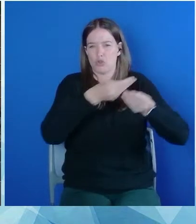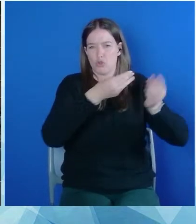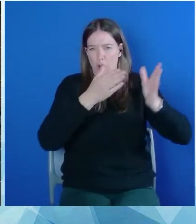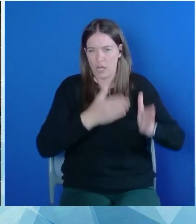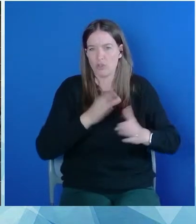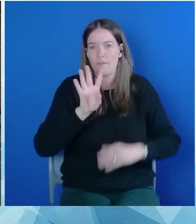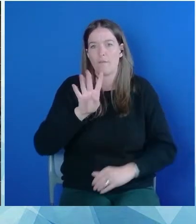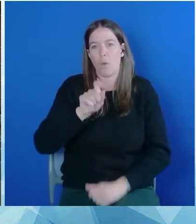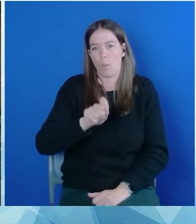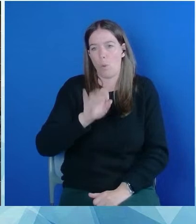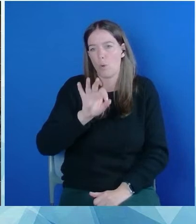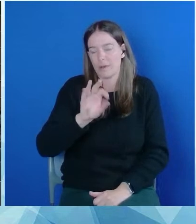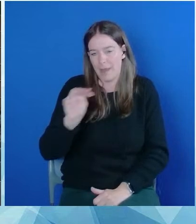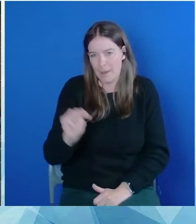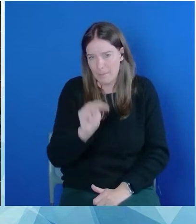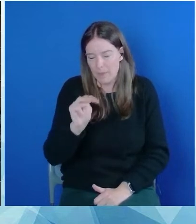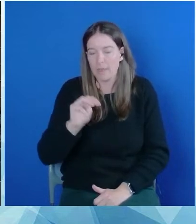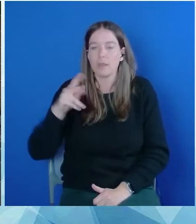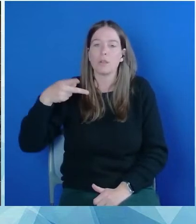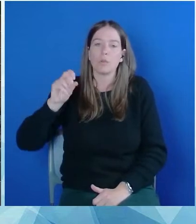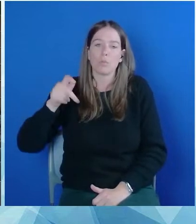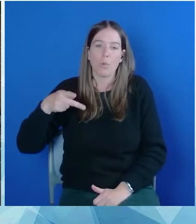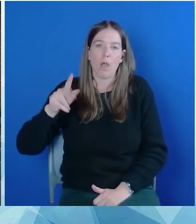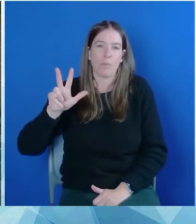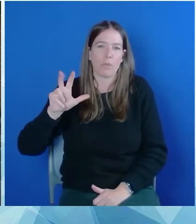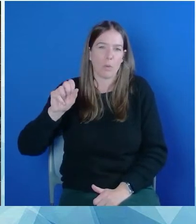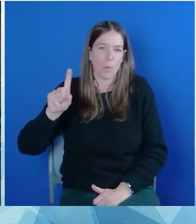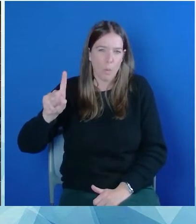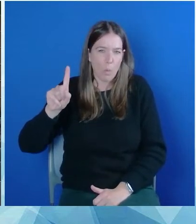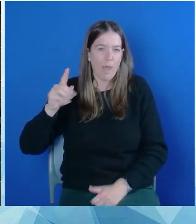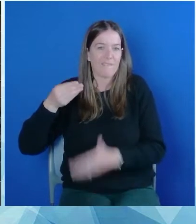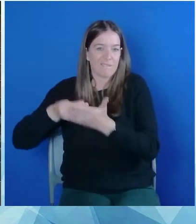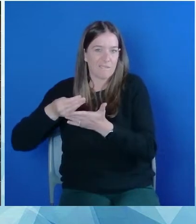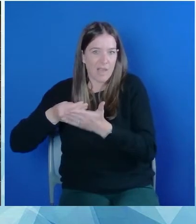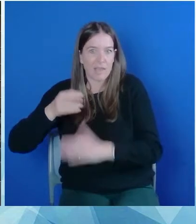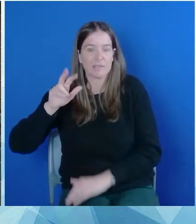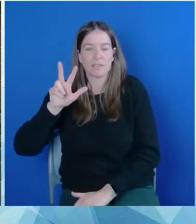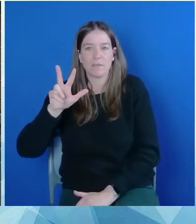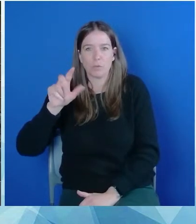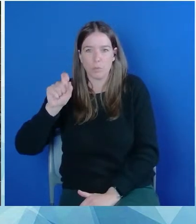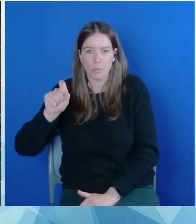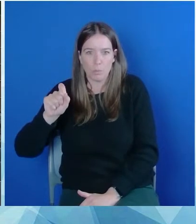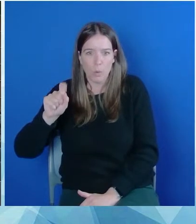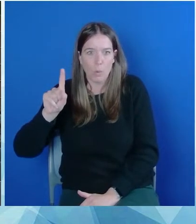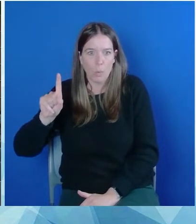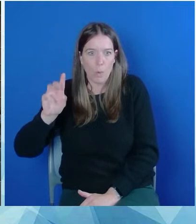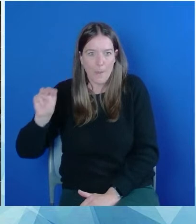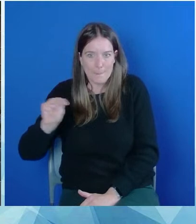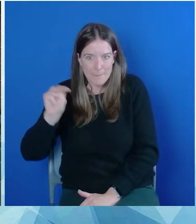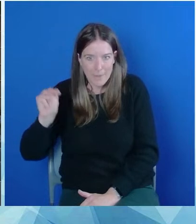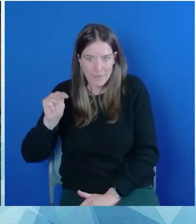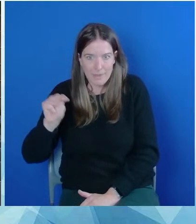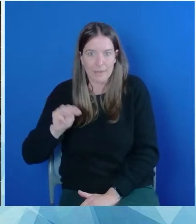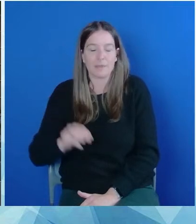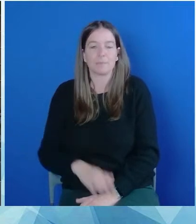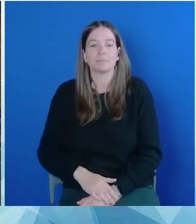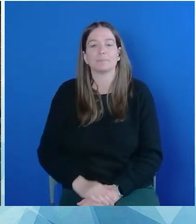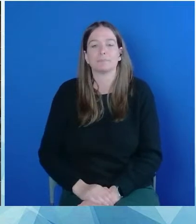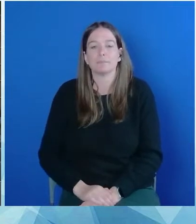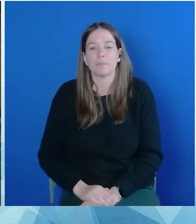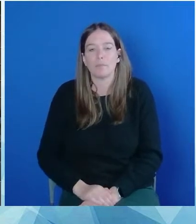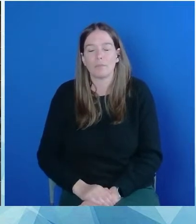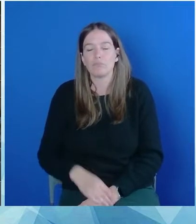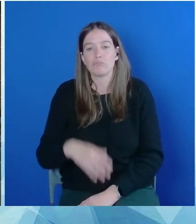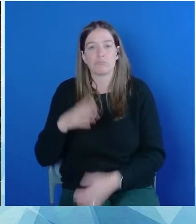301 funds of $2.3 million and the cooperative service funds of $2.4 million. This concludes my report